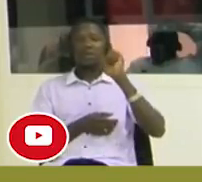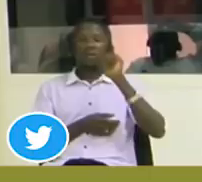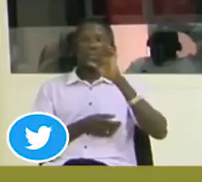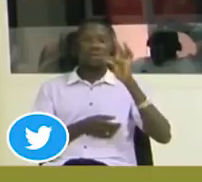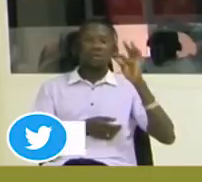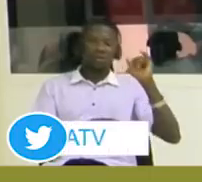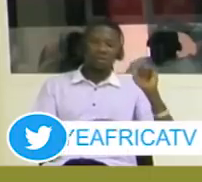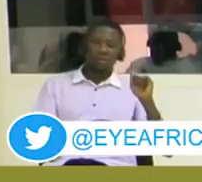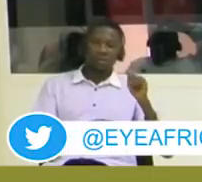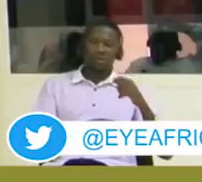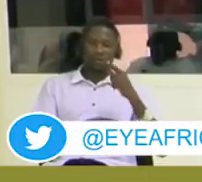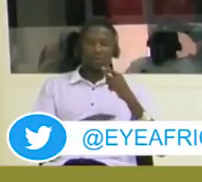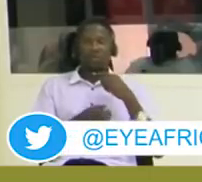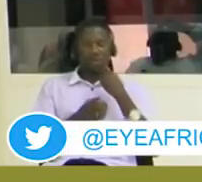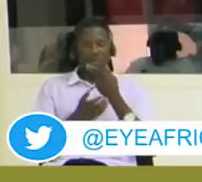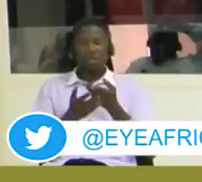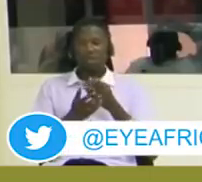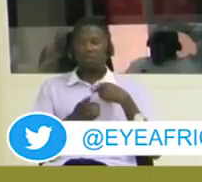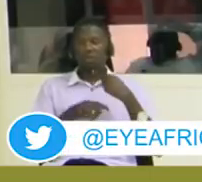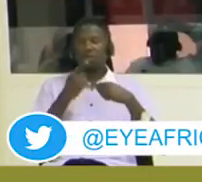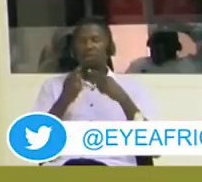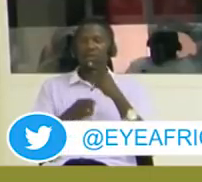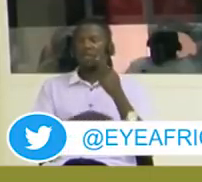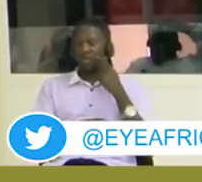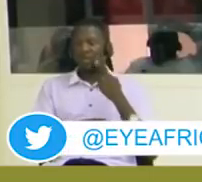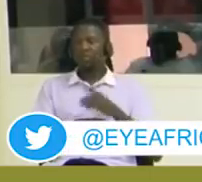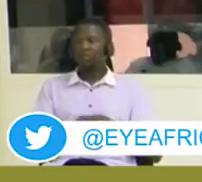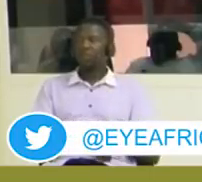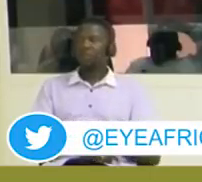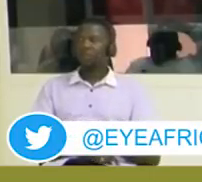day. Could you kindly play the video, please?